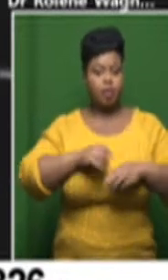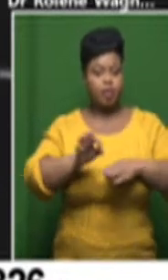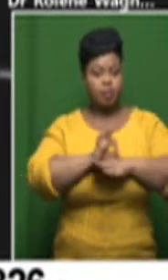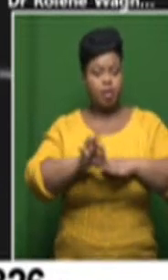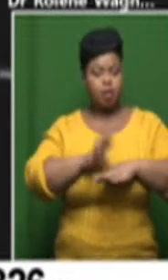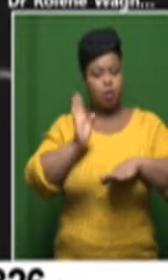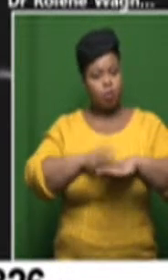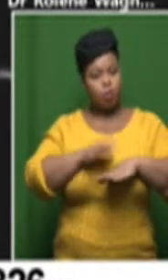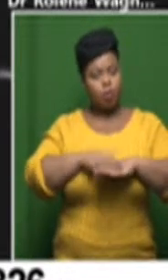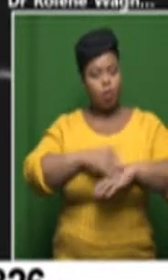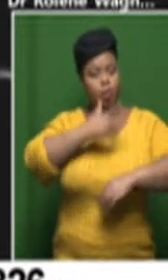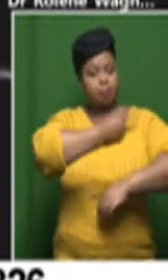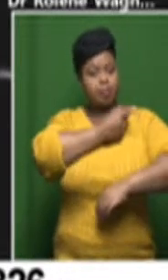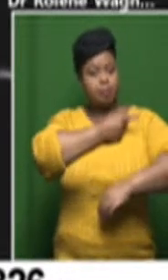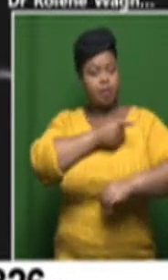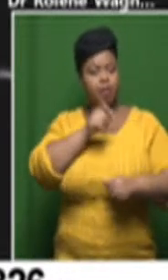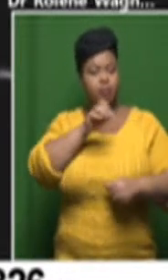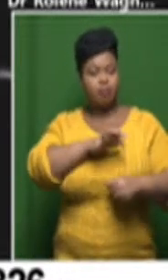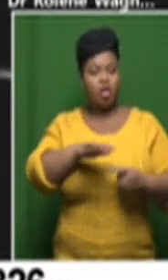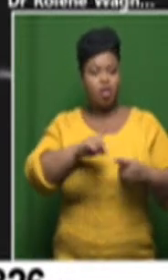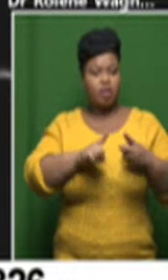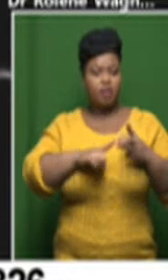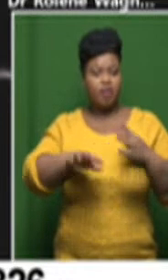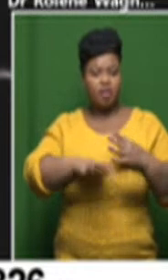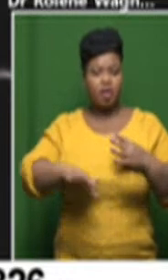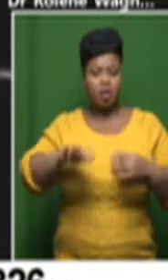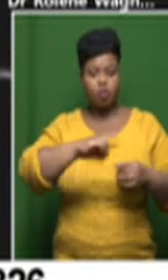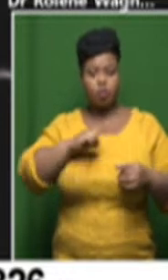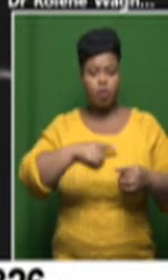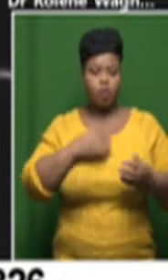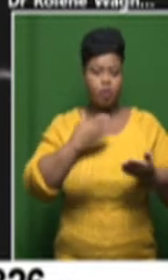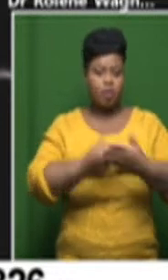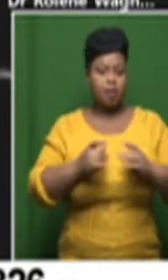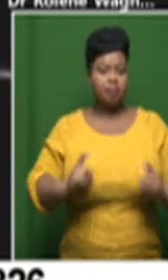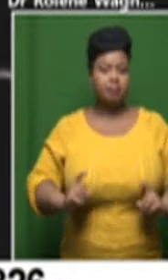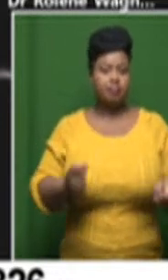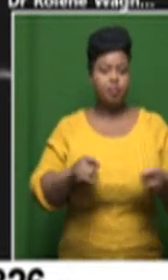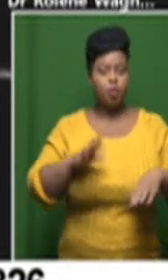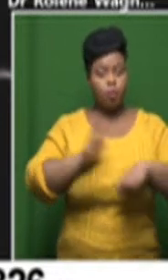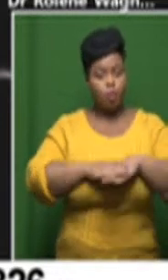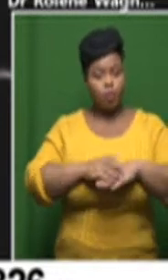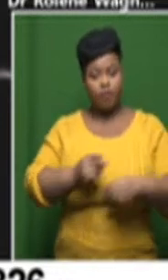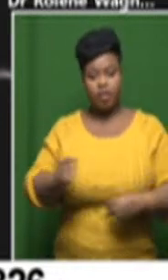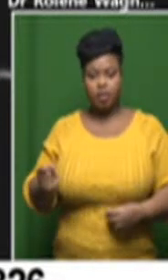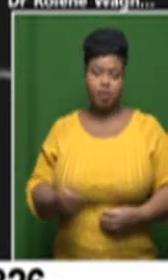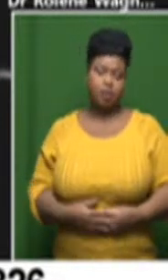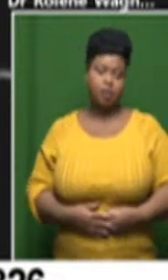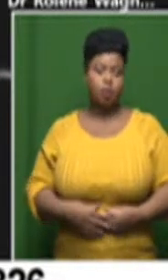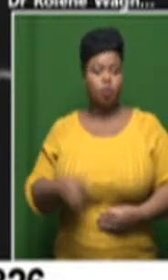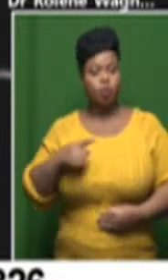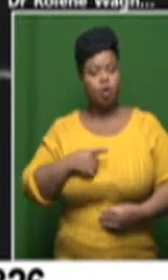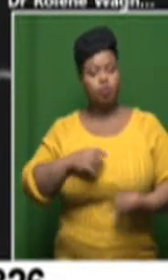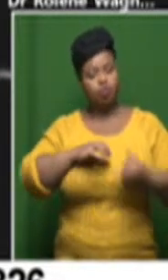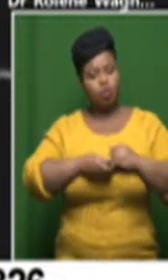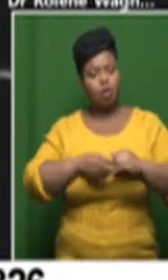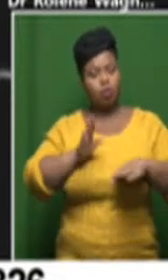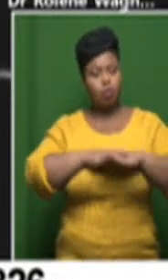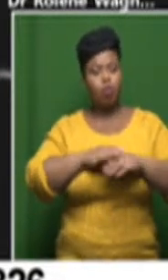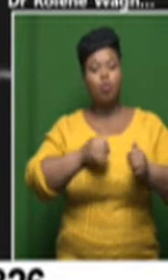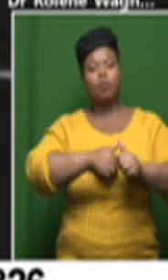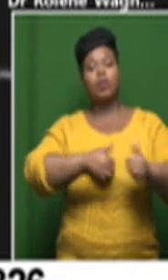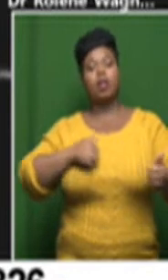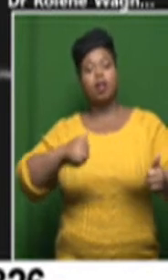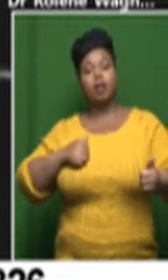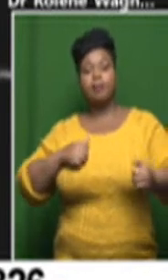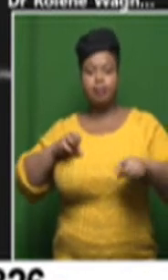mass vaccination sites so that we can accelerate and mop up, but also do both. We want to mop up our backlog, but we also